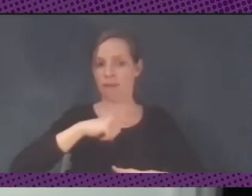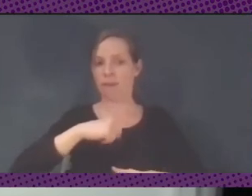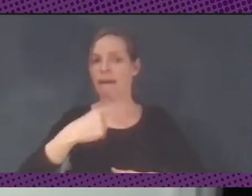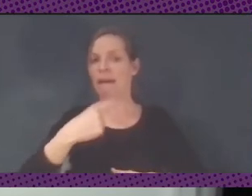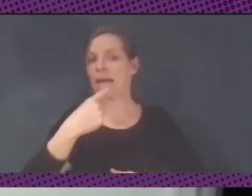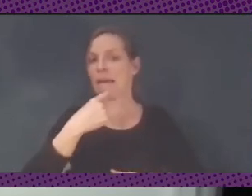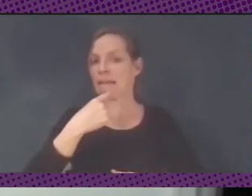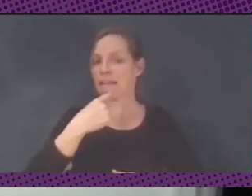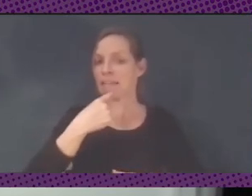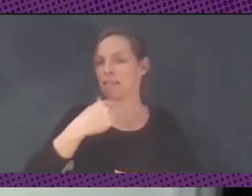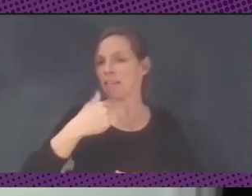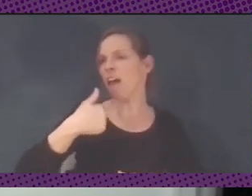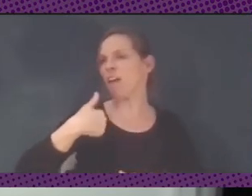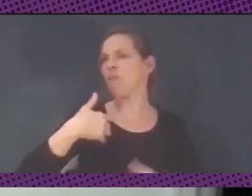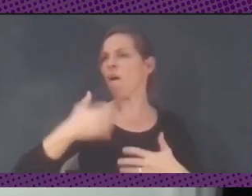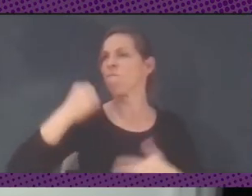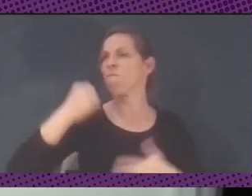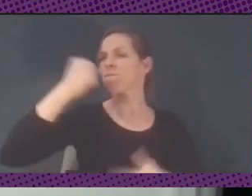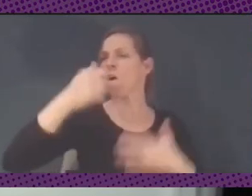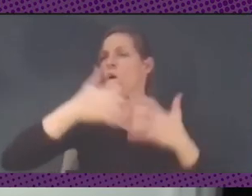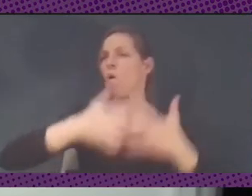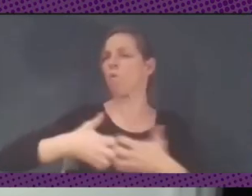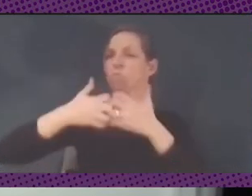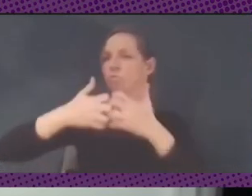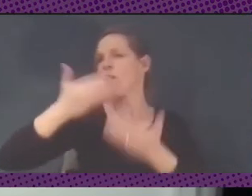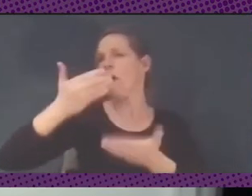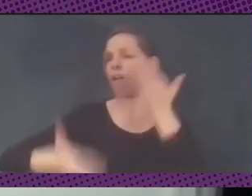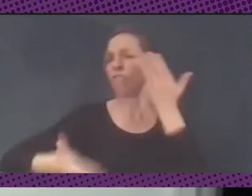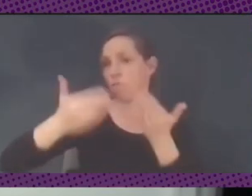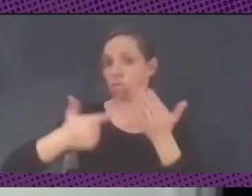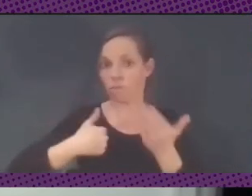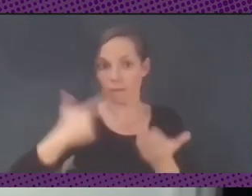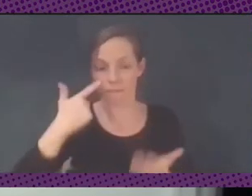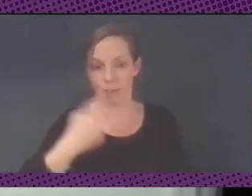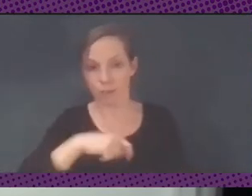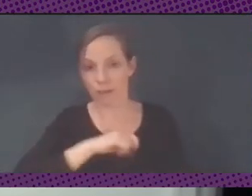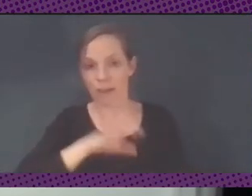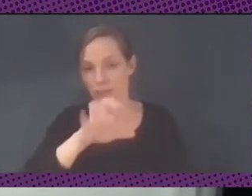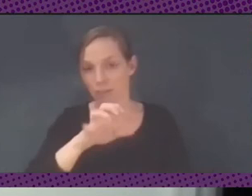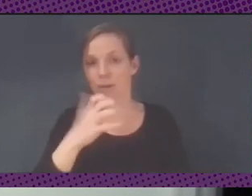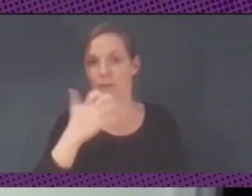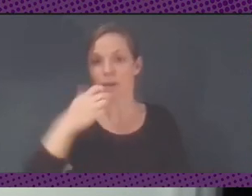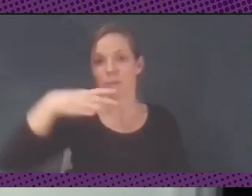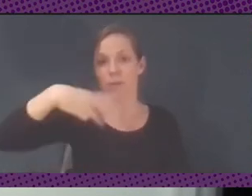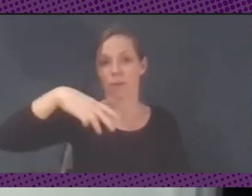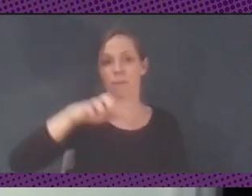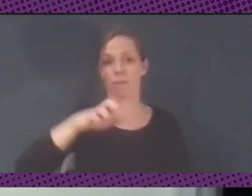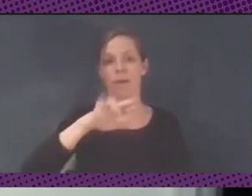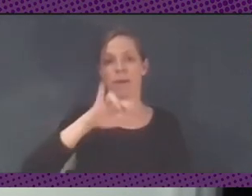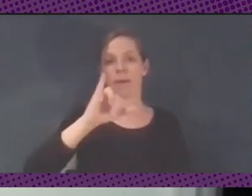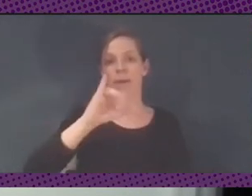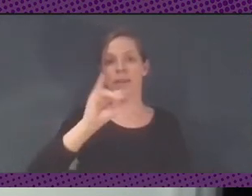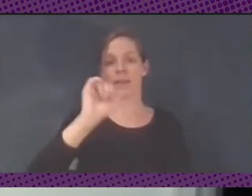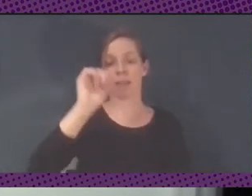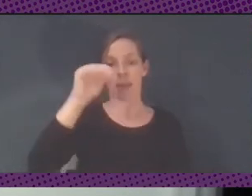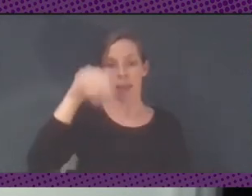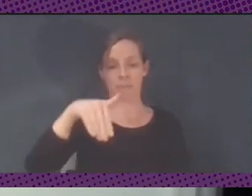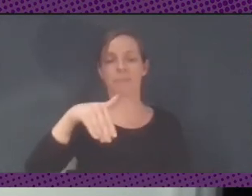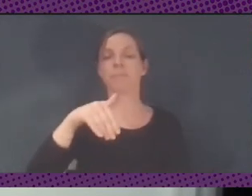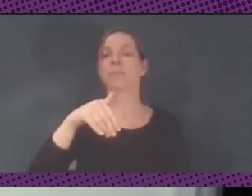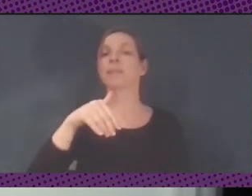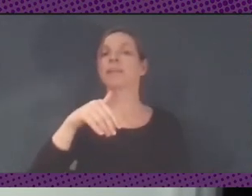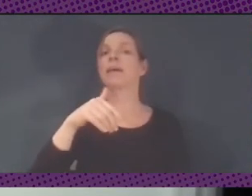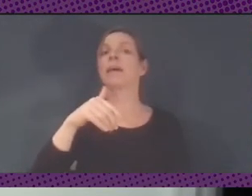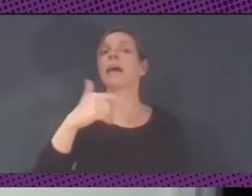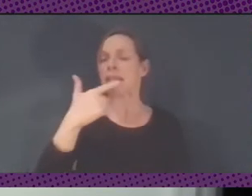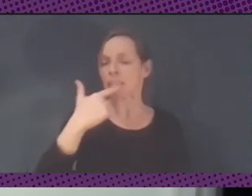PPPs in Spain, like Meridian, at the same time, they argue that they are working towards meeting the sustainable development goals and that means